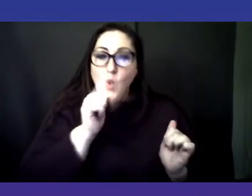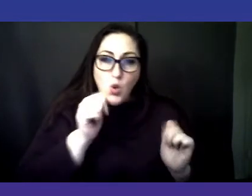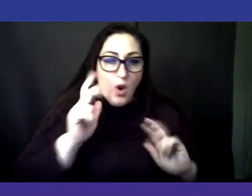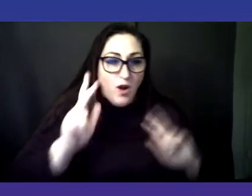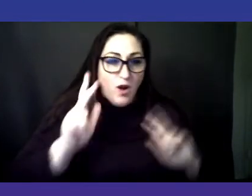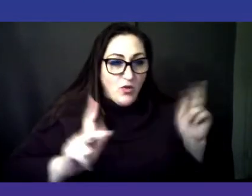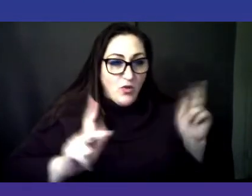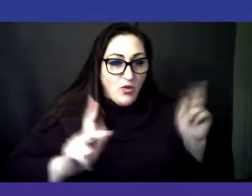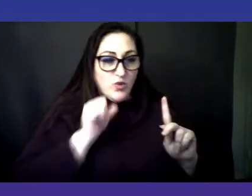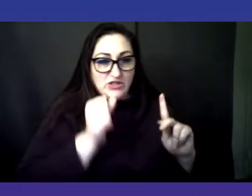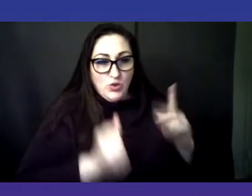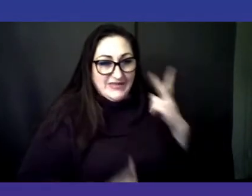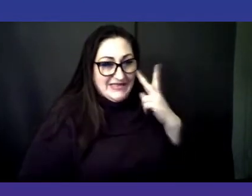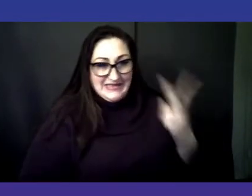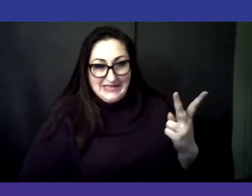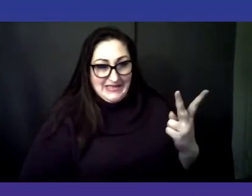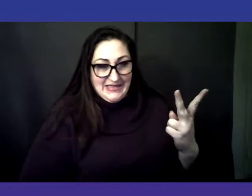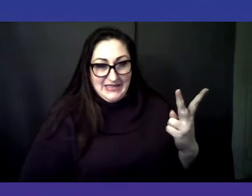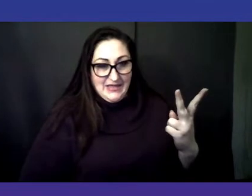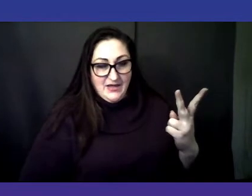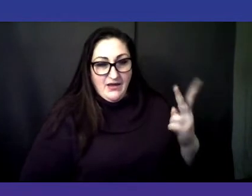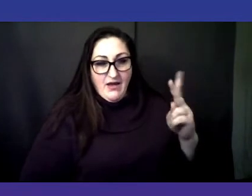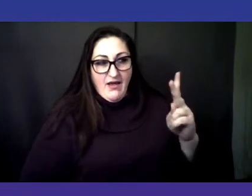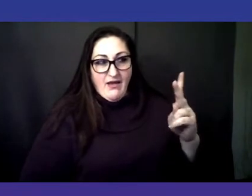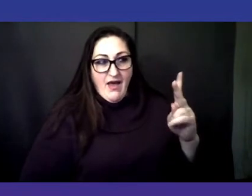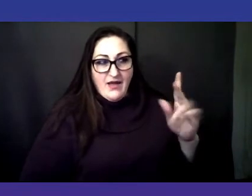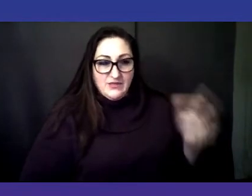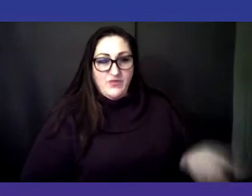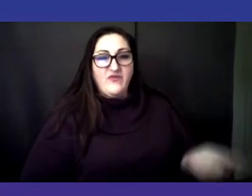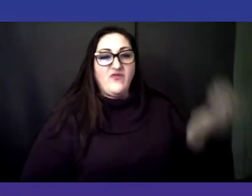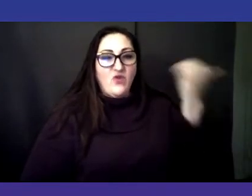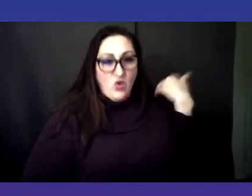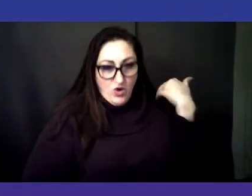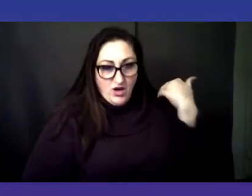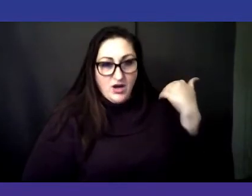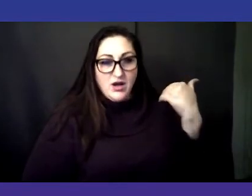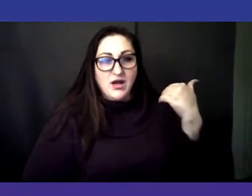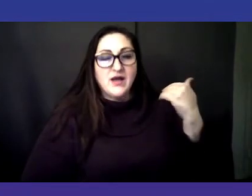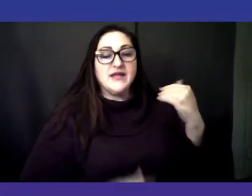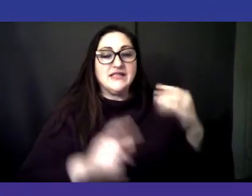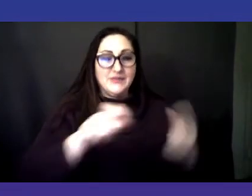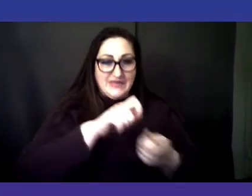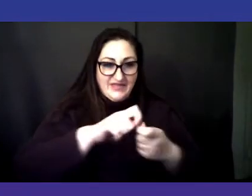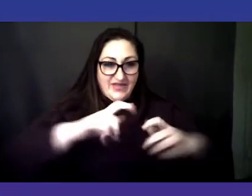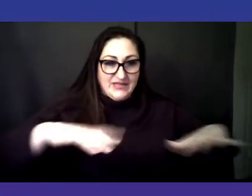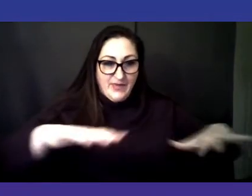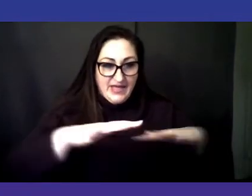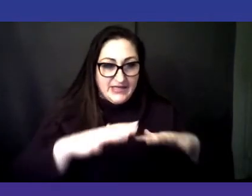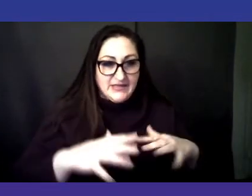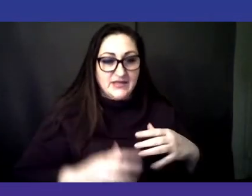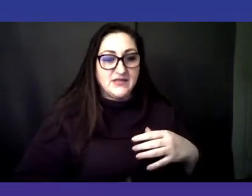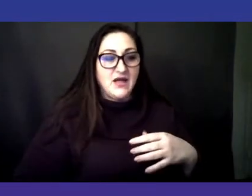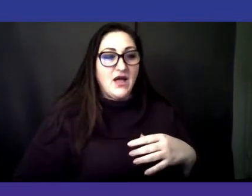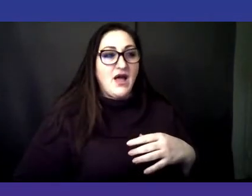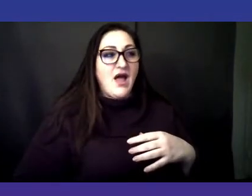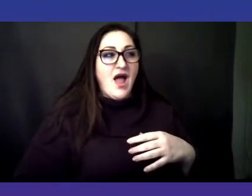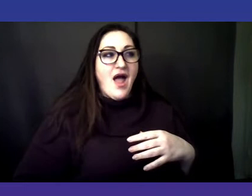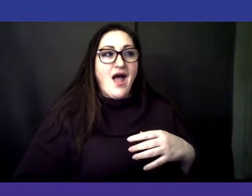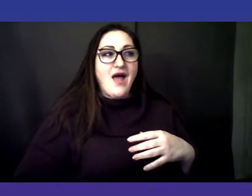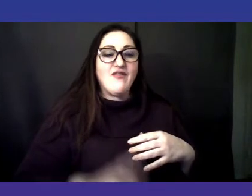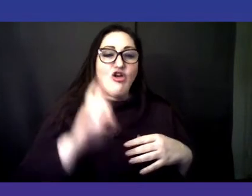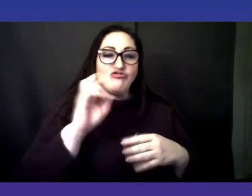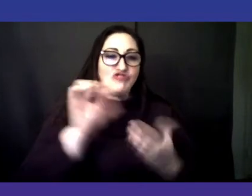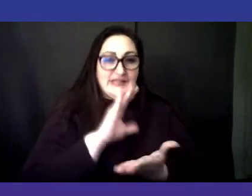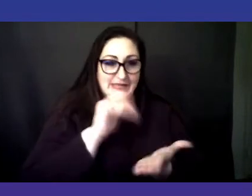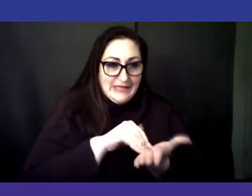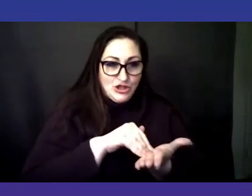as vibrantly as we may have in the past, in certain spaces, and what are we doing to recenter and amplify